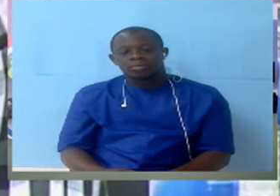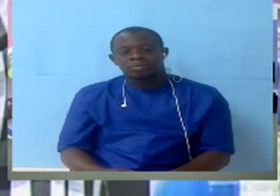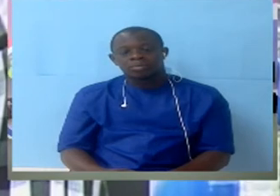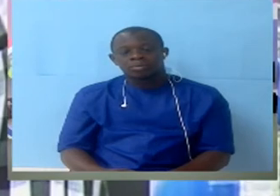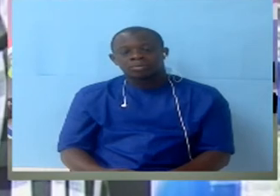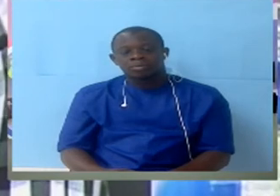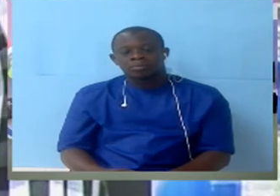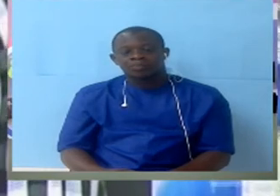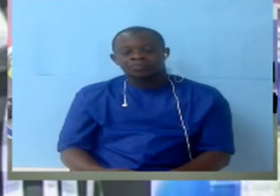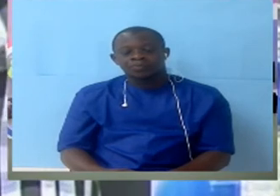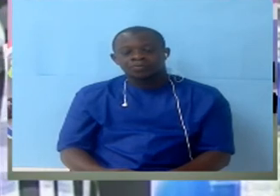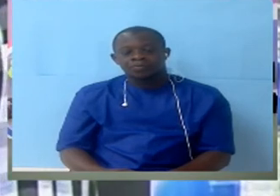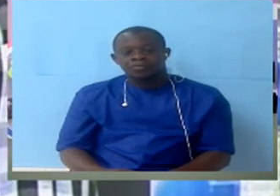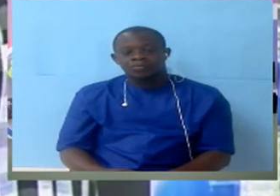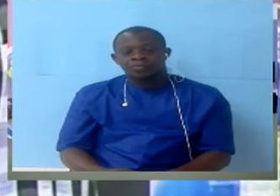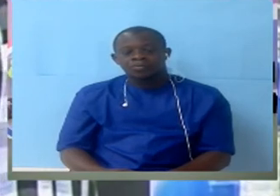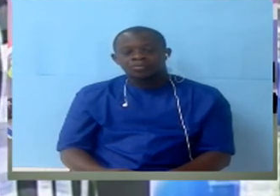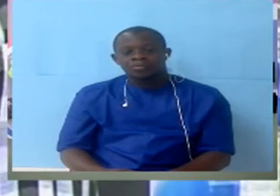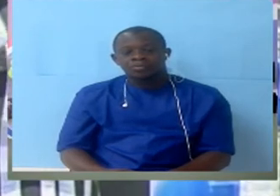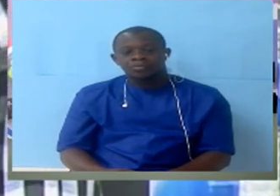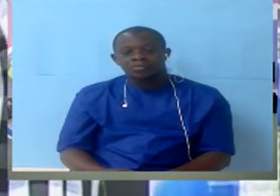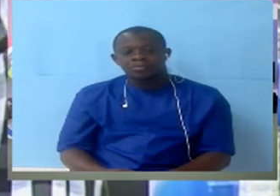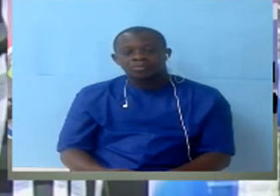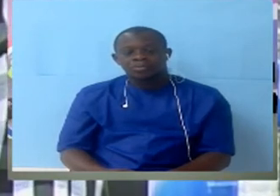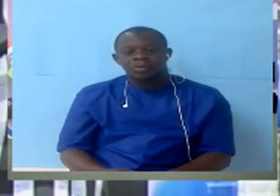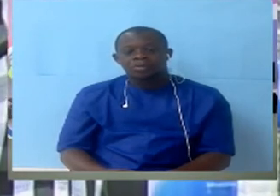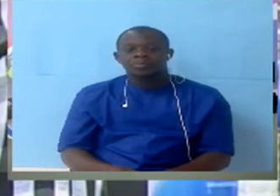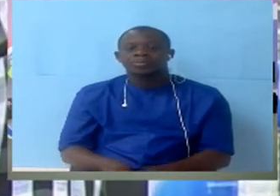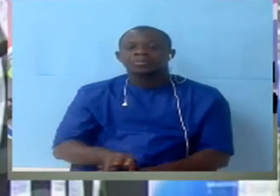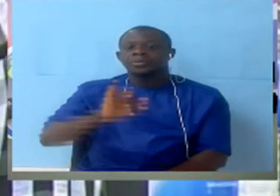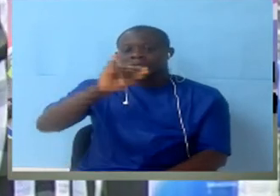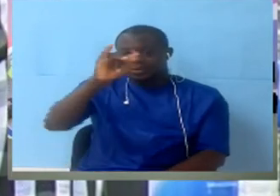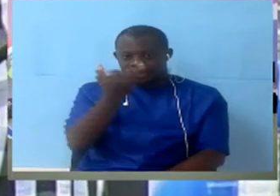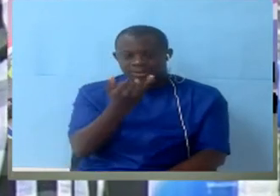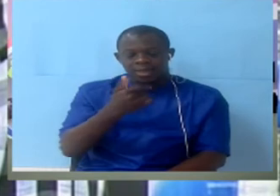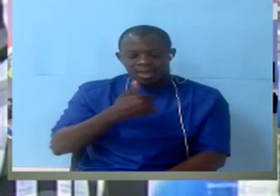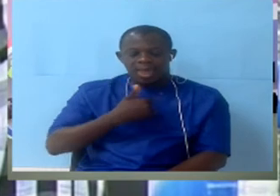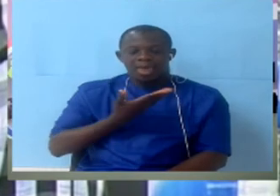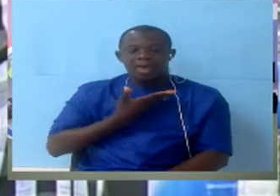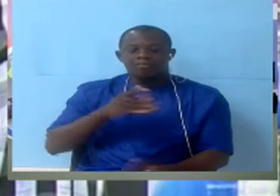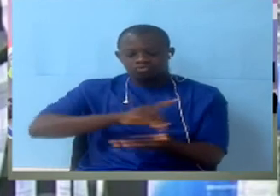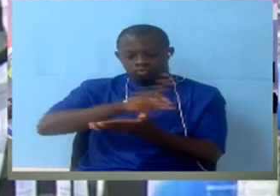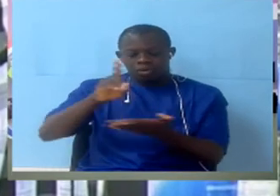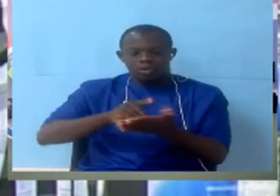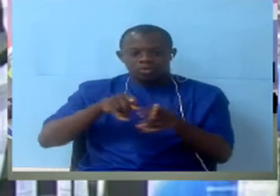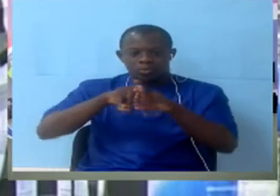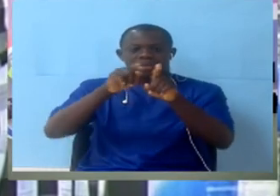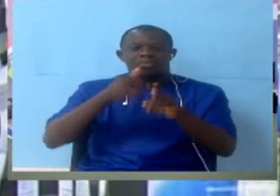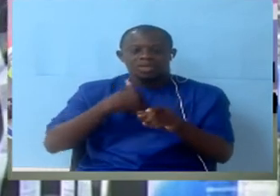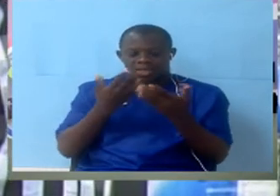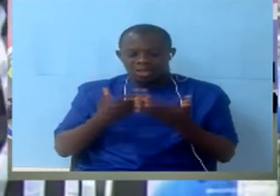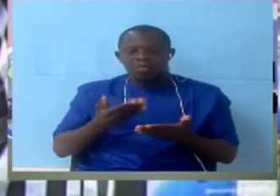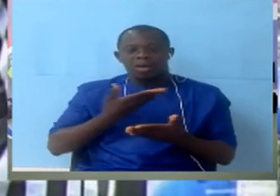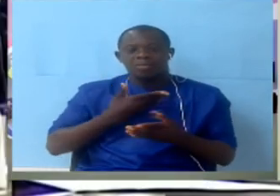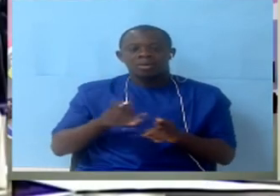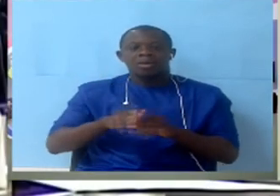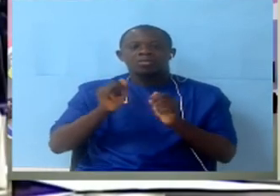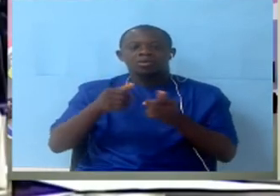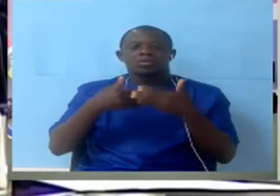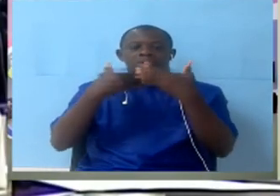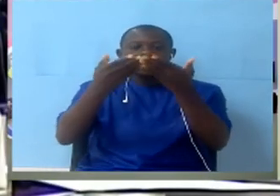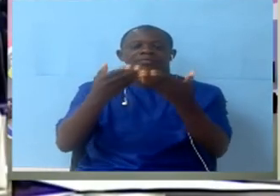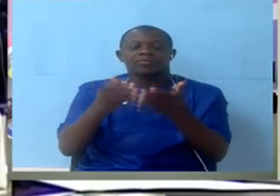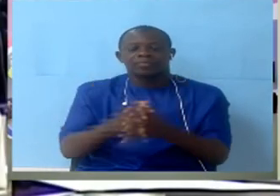ko be sulari la ha because akaita muliane because I have the document here with me. Could you produce it? Wesa findi ndo nyanga